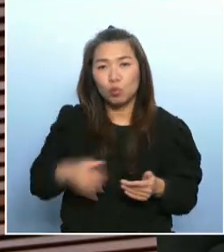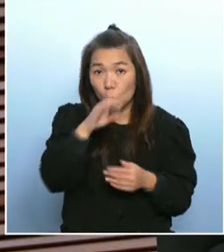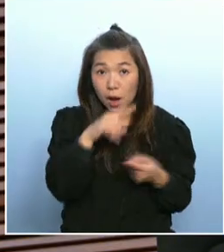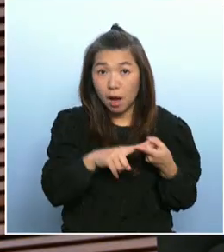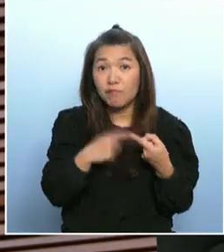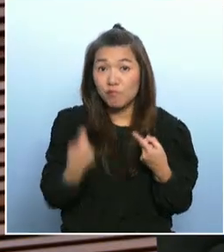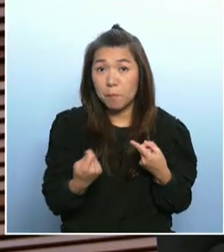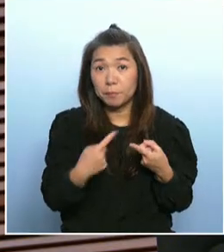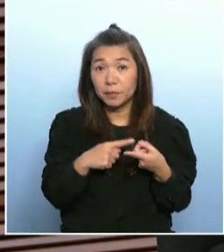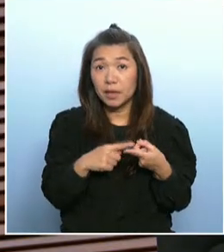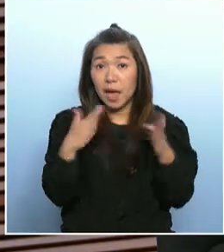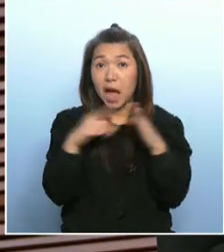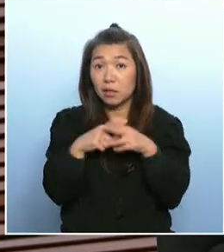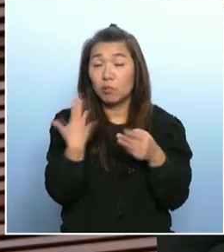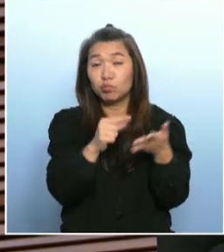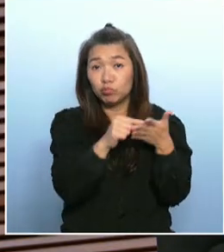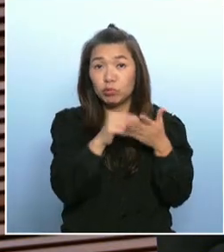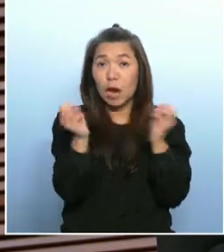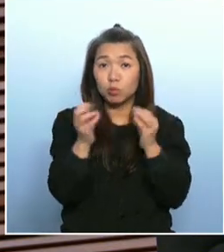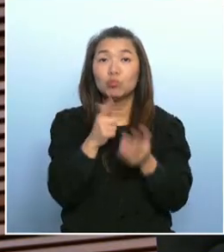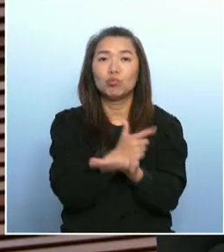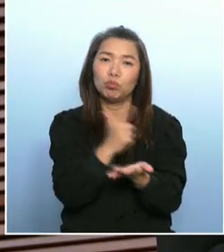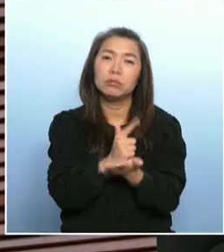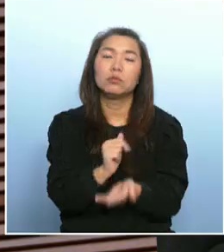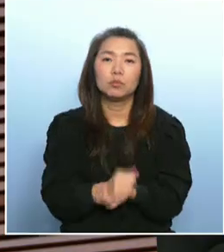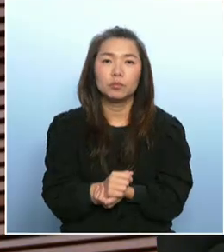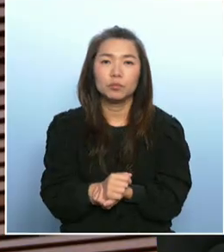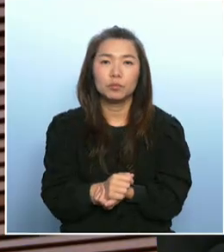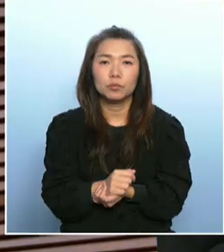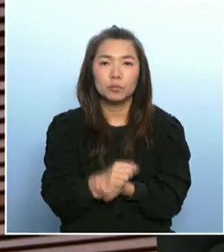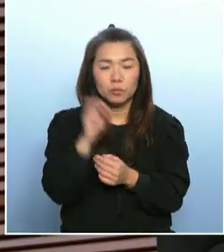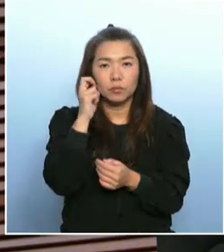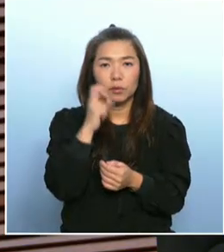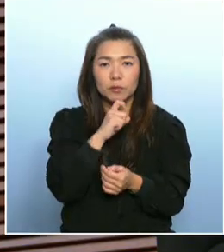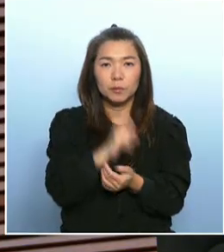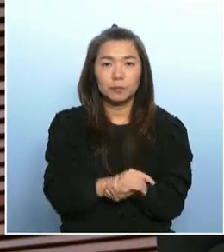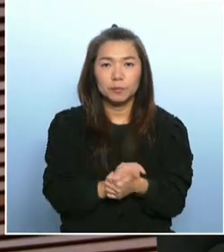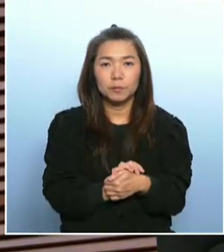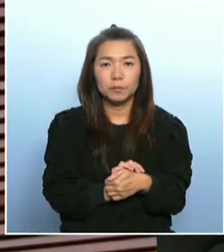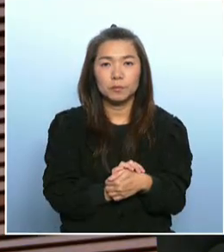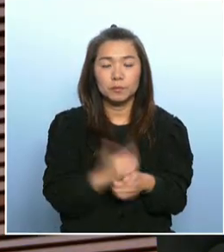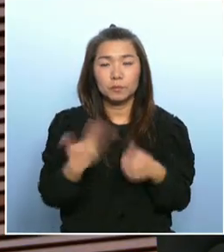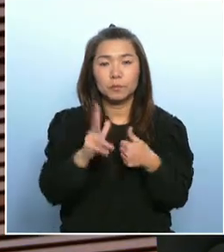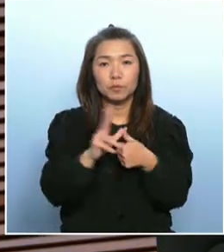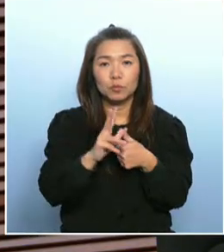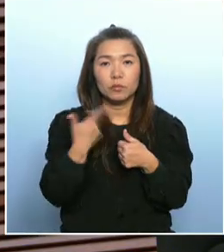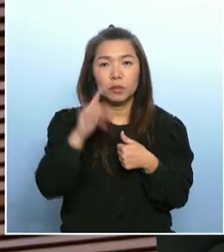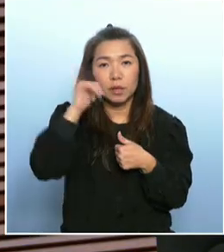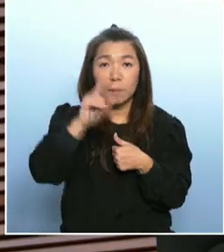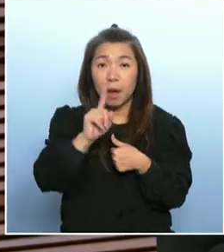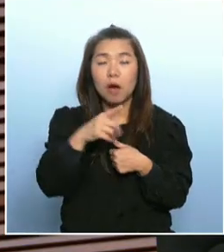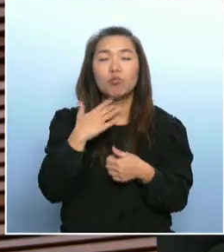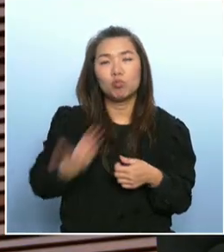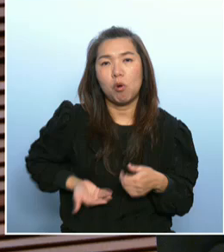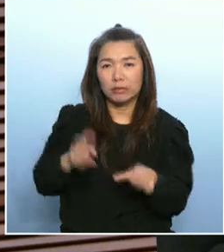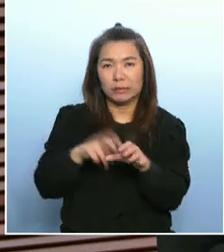I think that the residential care homes ask the care workers to speak Cantonese to make sure that they can communicate with the patients and the family